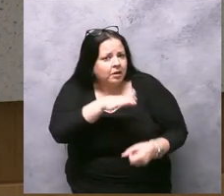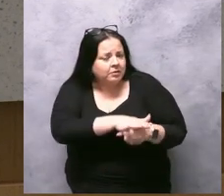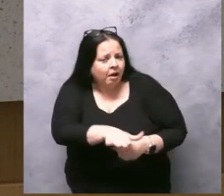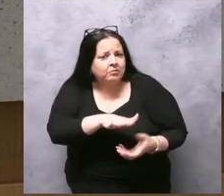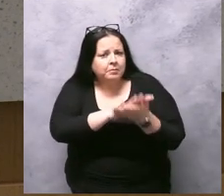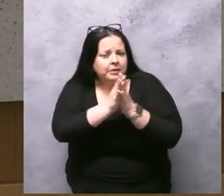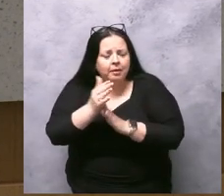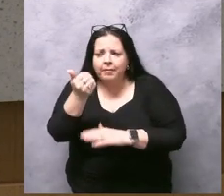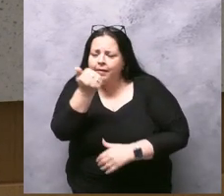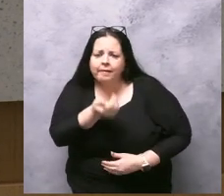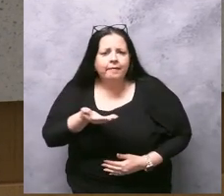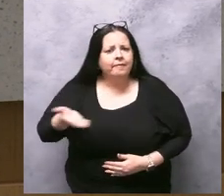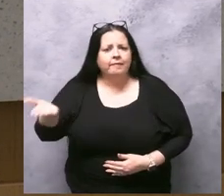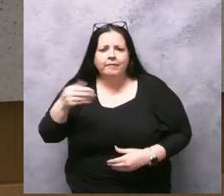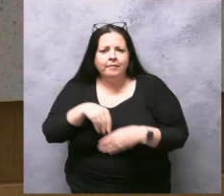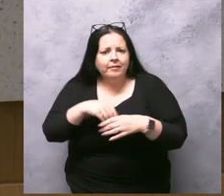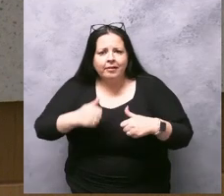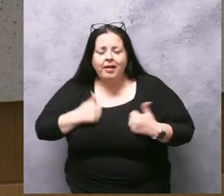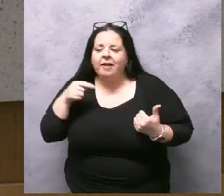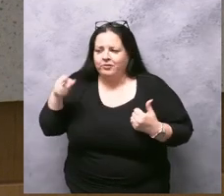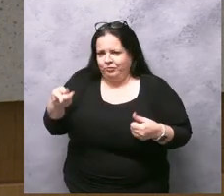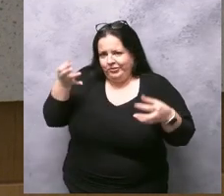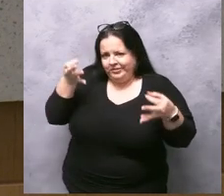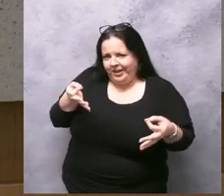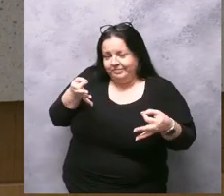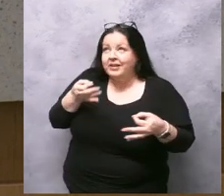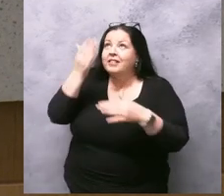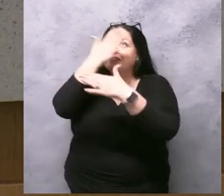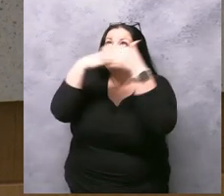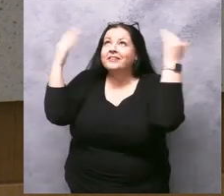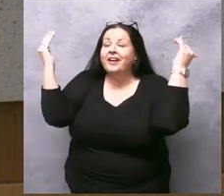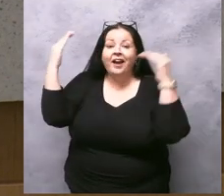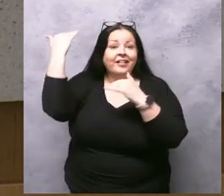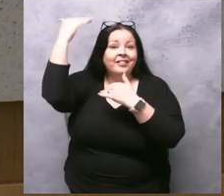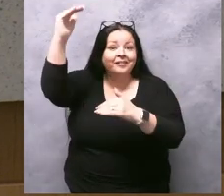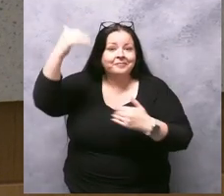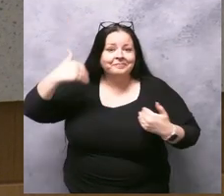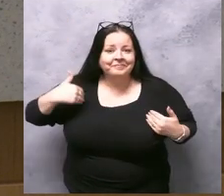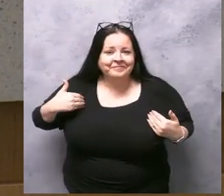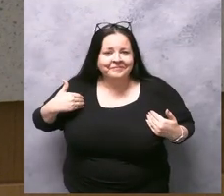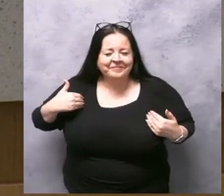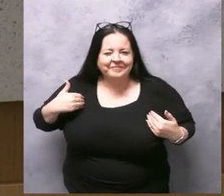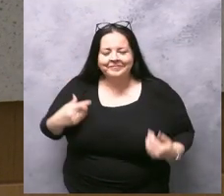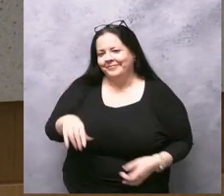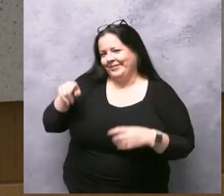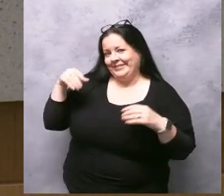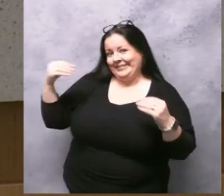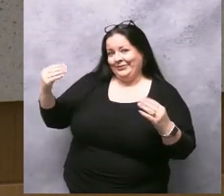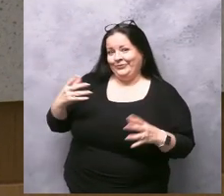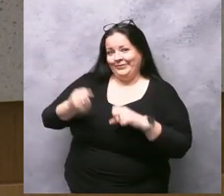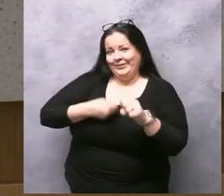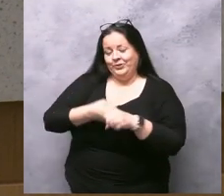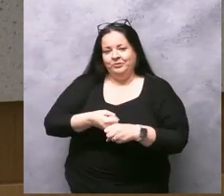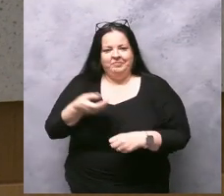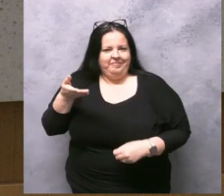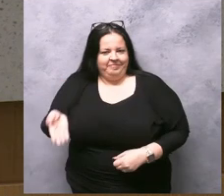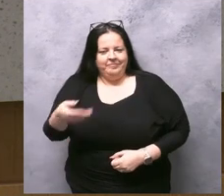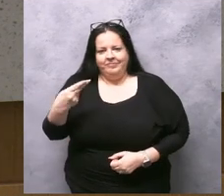become anything in life you so choose. The sky's the limit." Ms. Bird was named Teacher of the Year while at